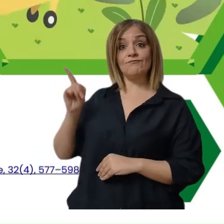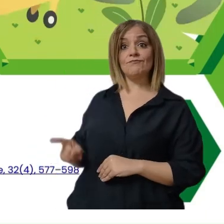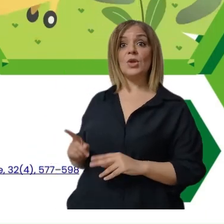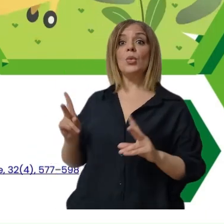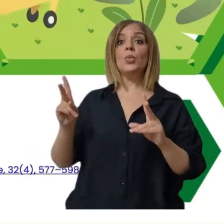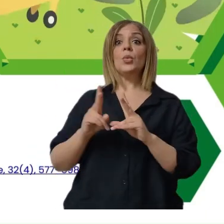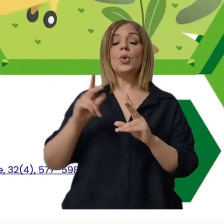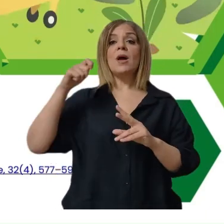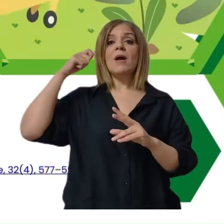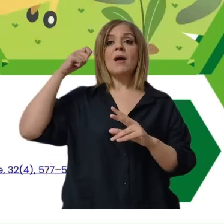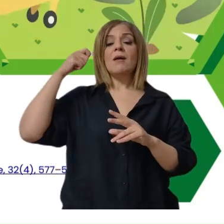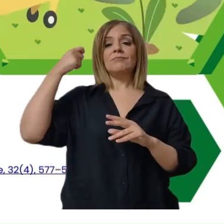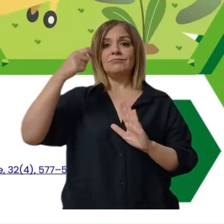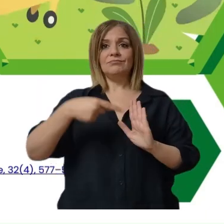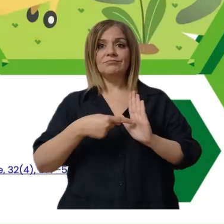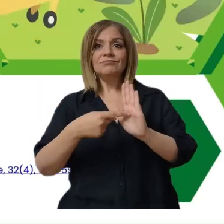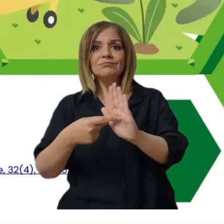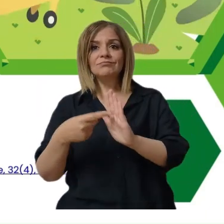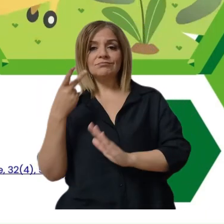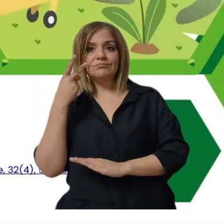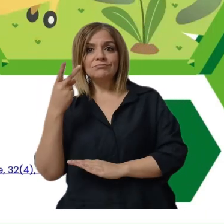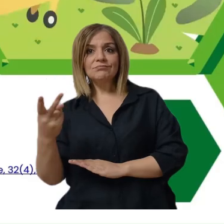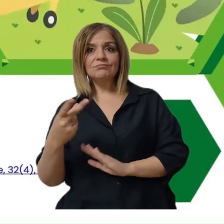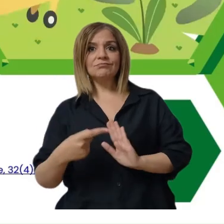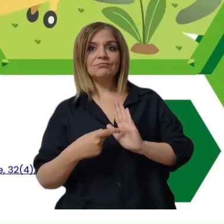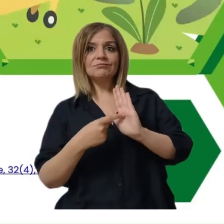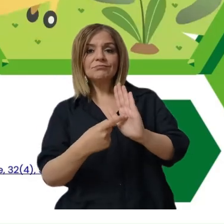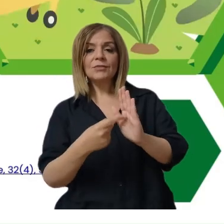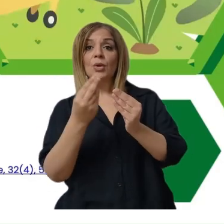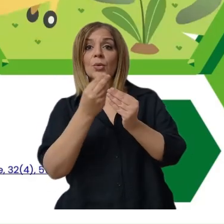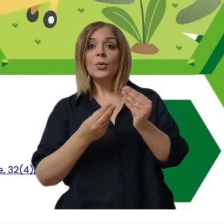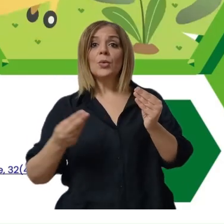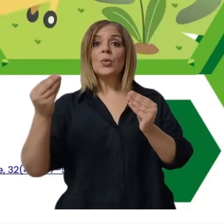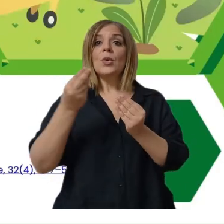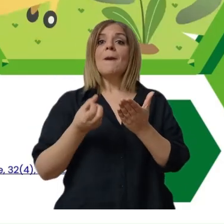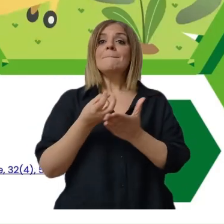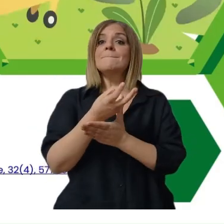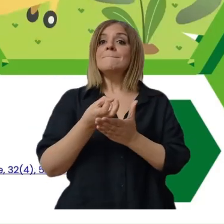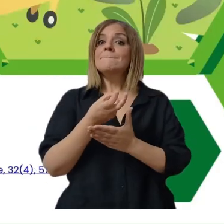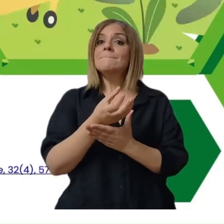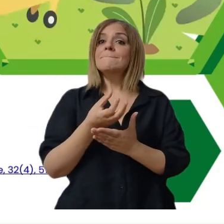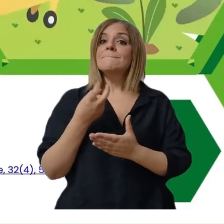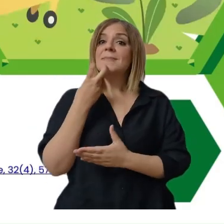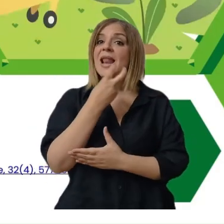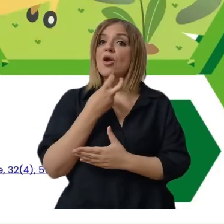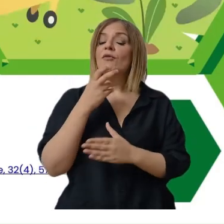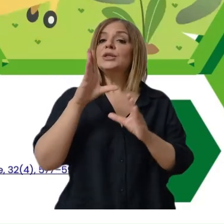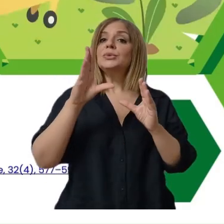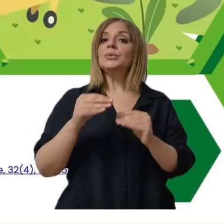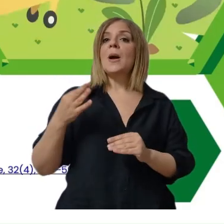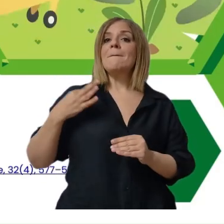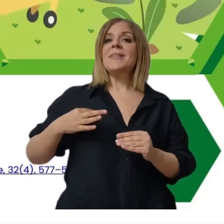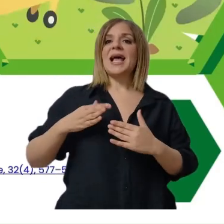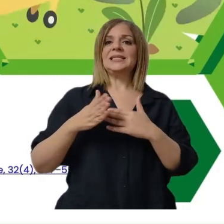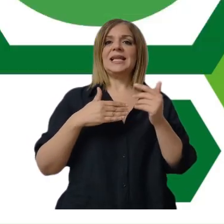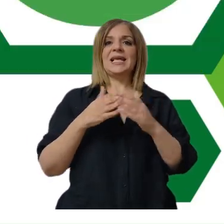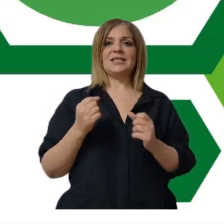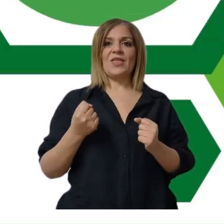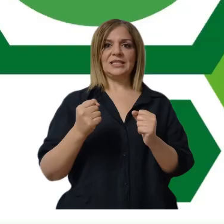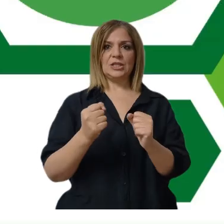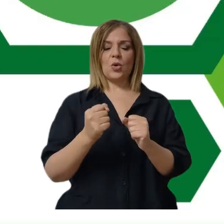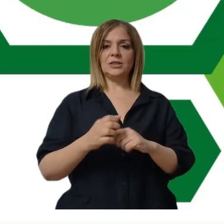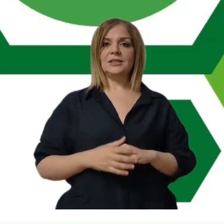is a short video that you can see, and it will give you more information of what green skills are.